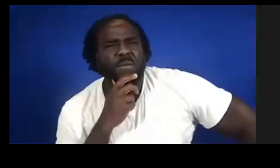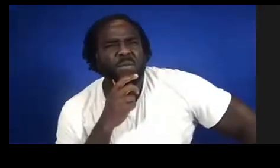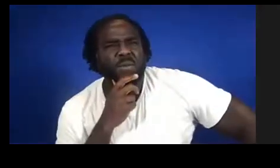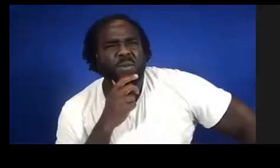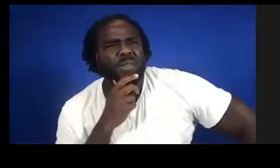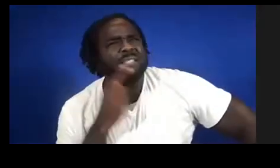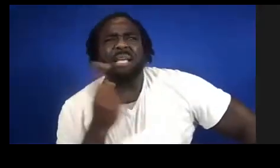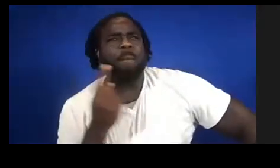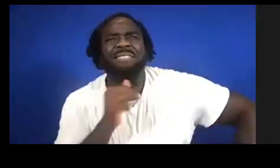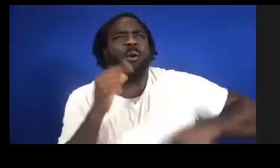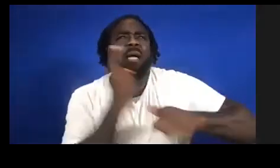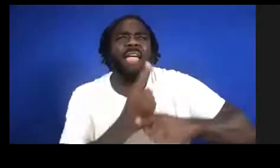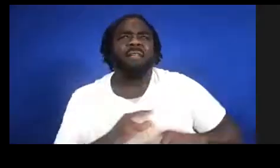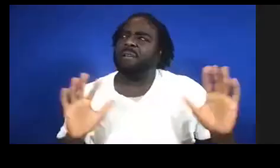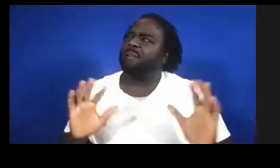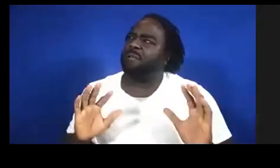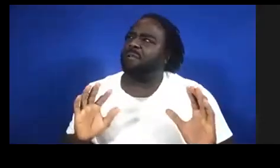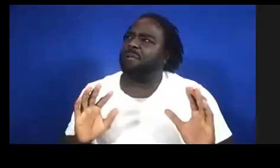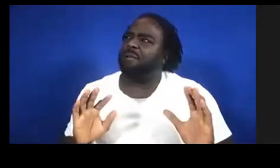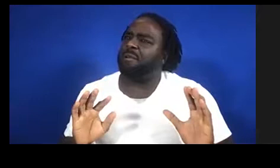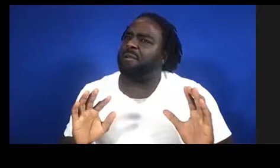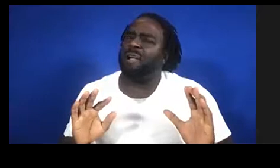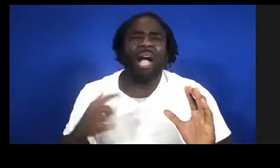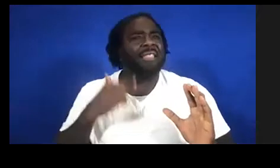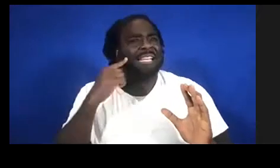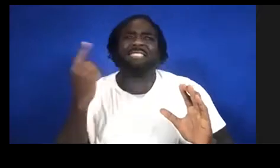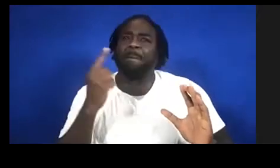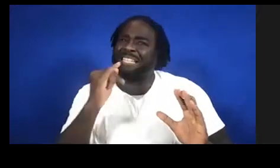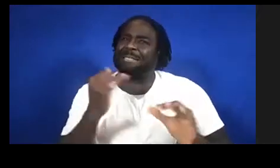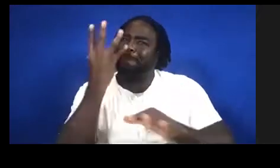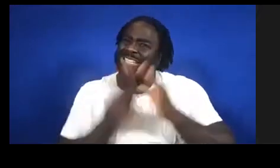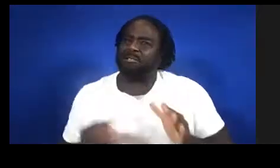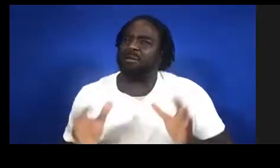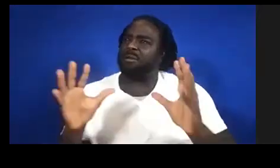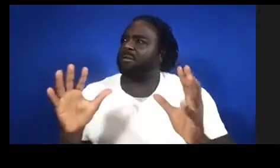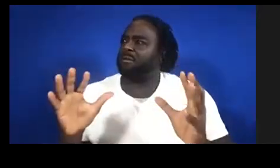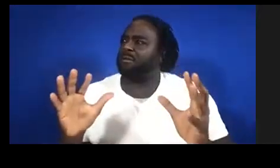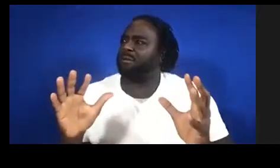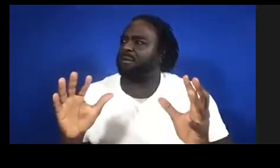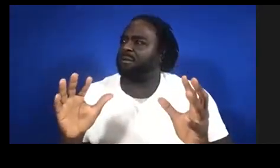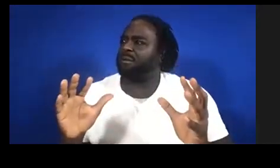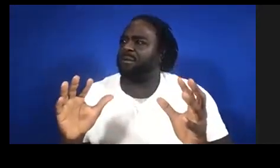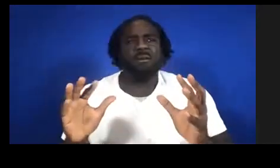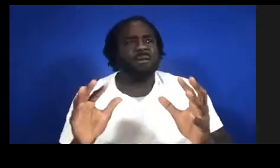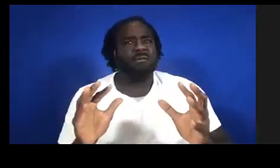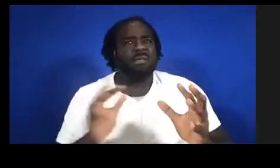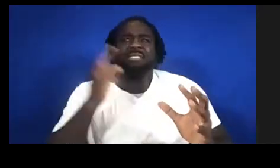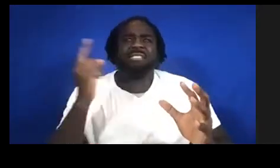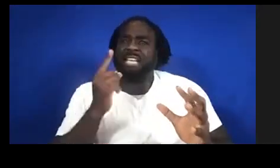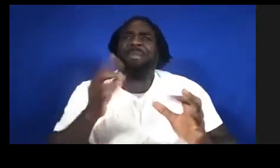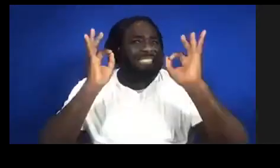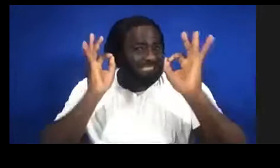Siri thing. Like it was really on my mind. I'm like, something ain't right about Siri. Something's